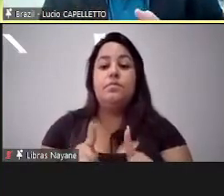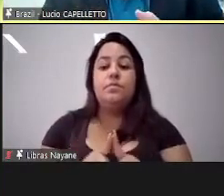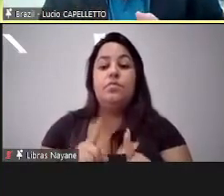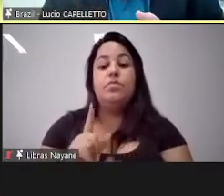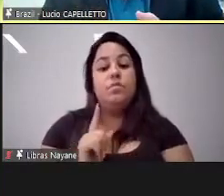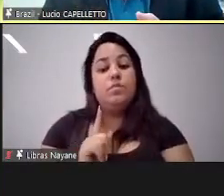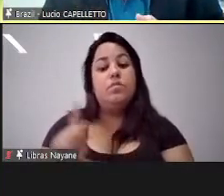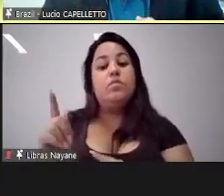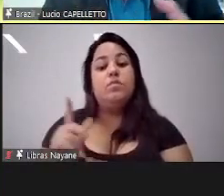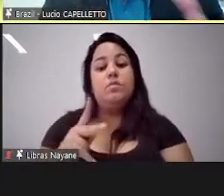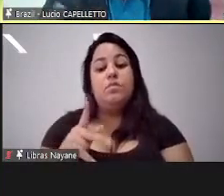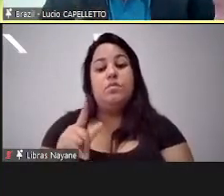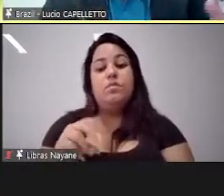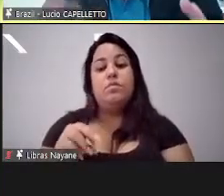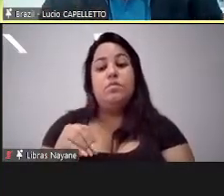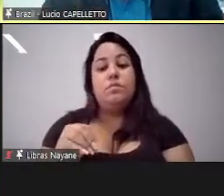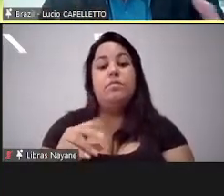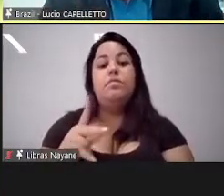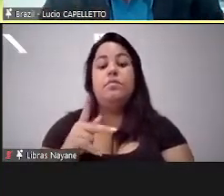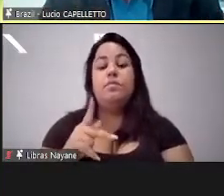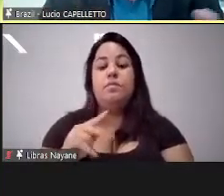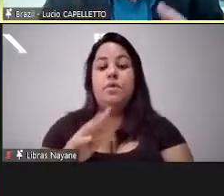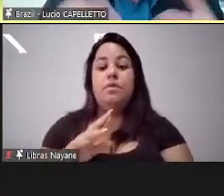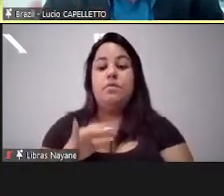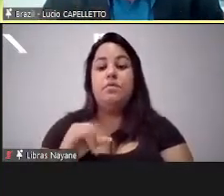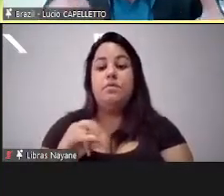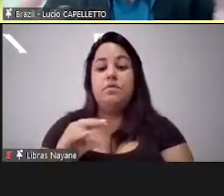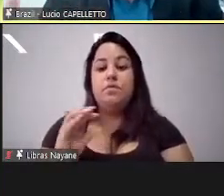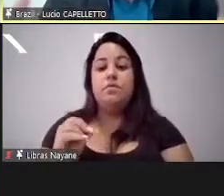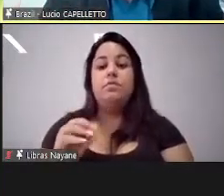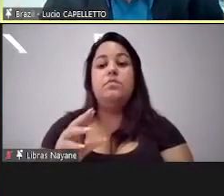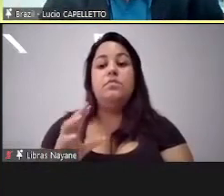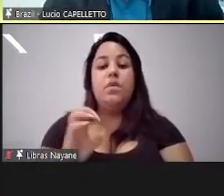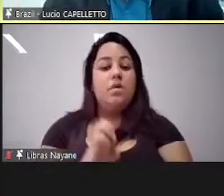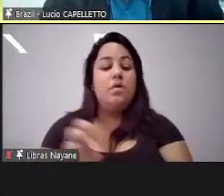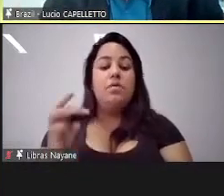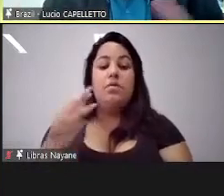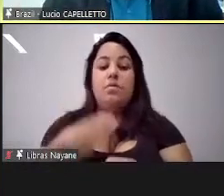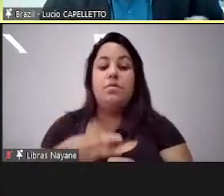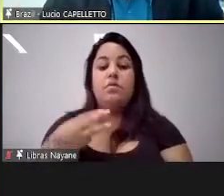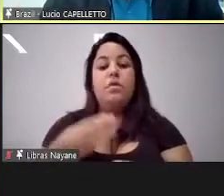entities are managers of plans with the